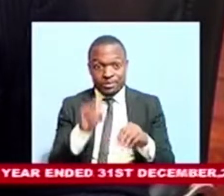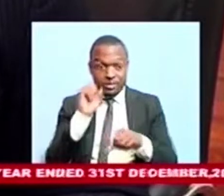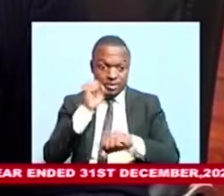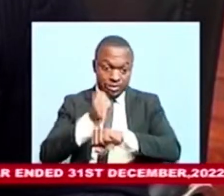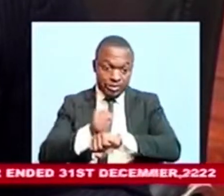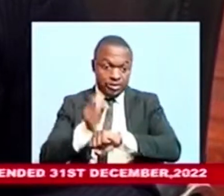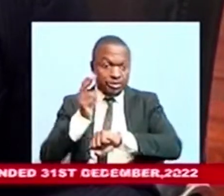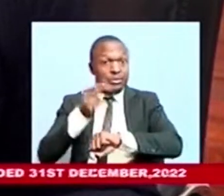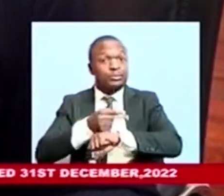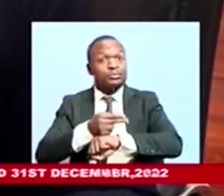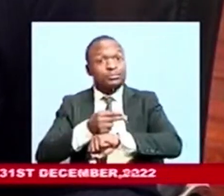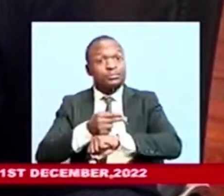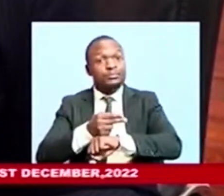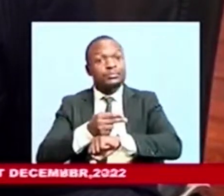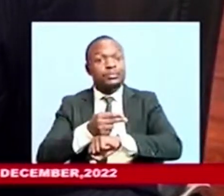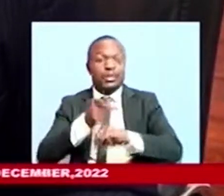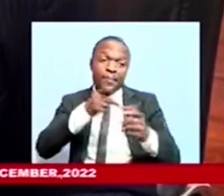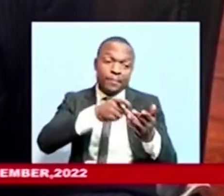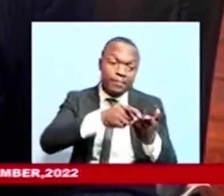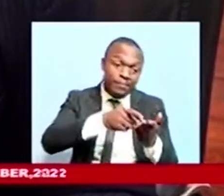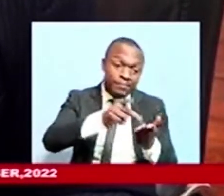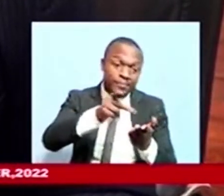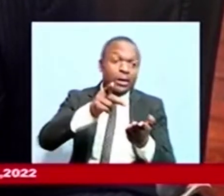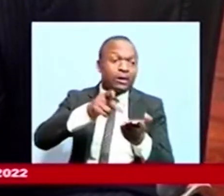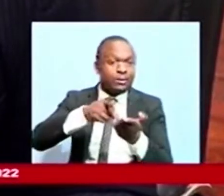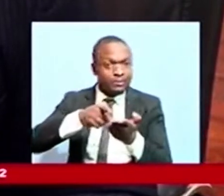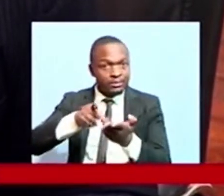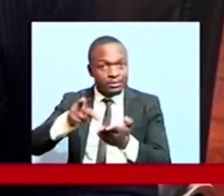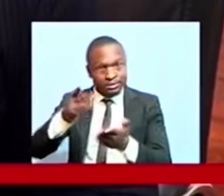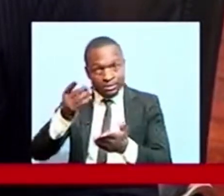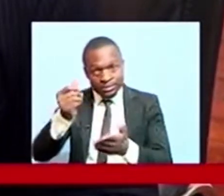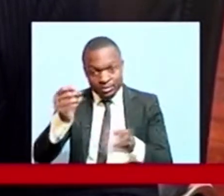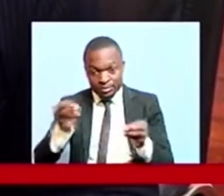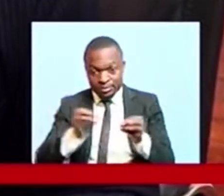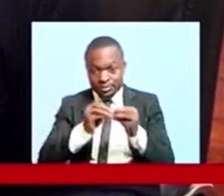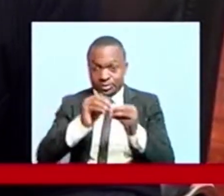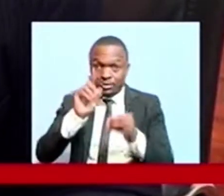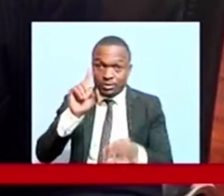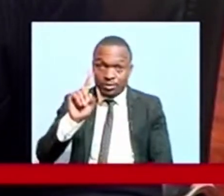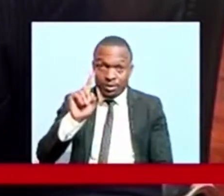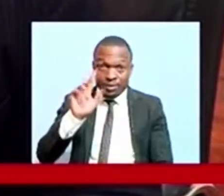went ahead and paid, Chair, amount totaling